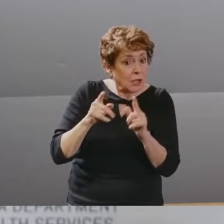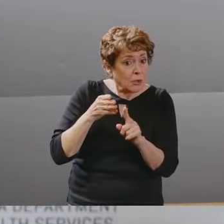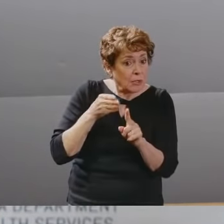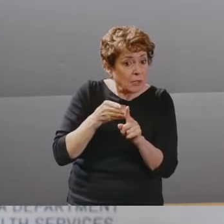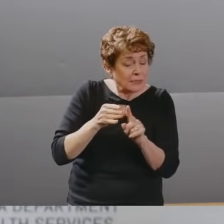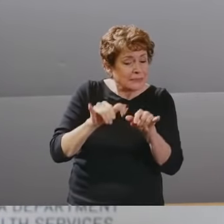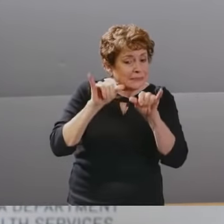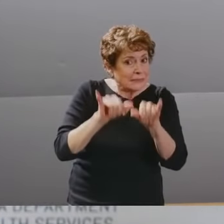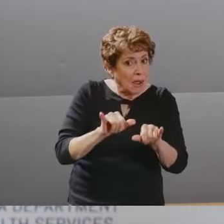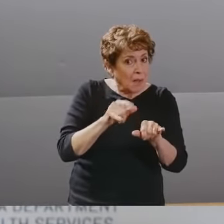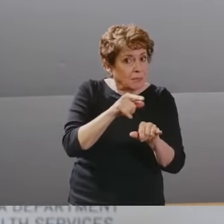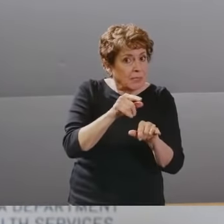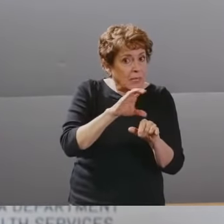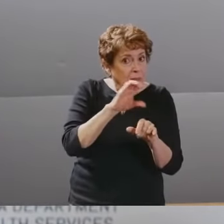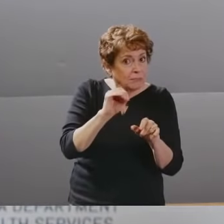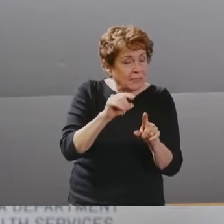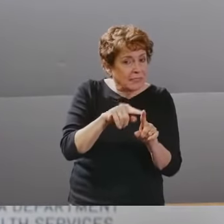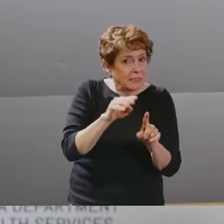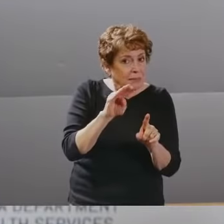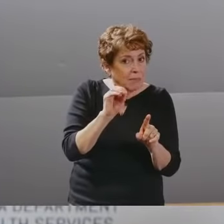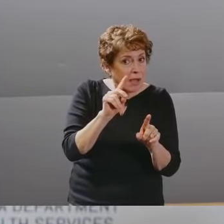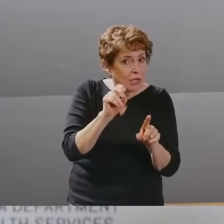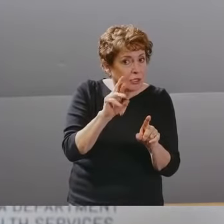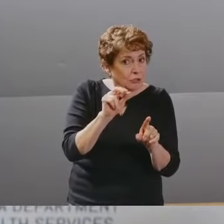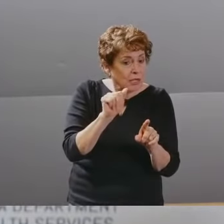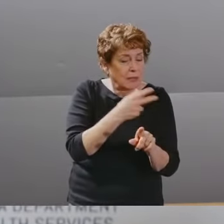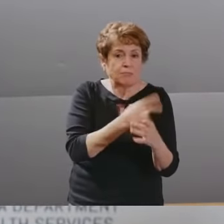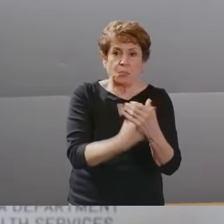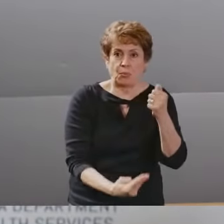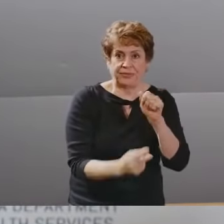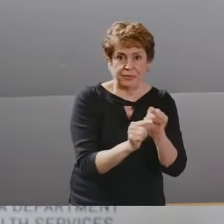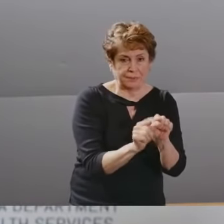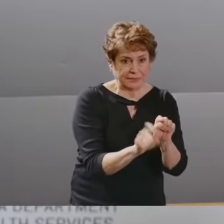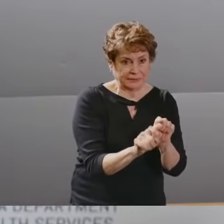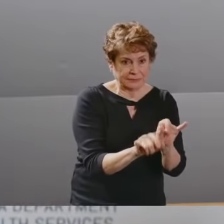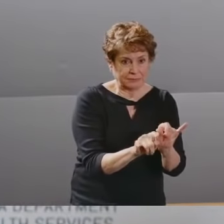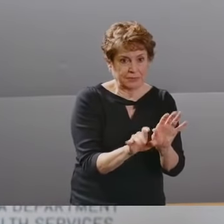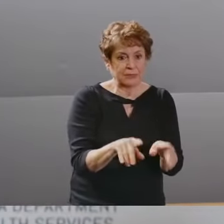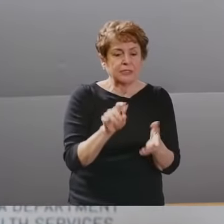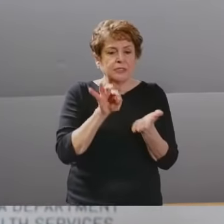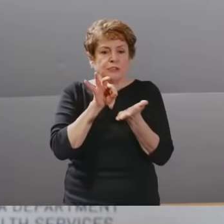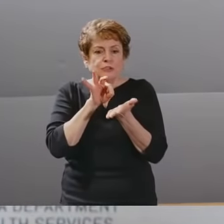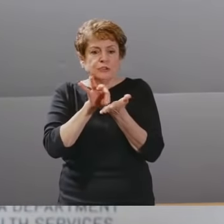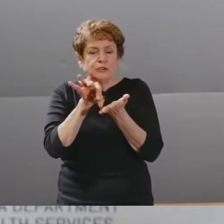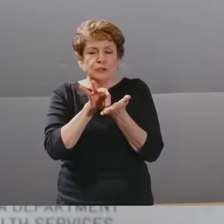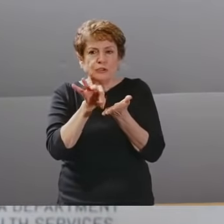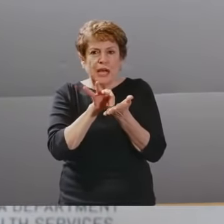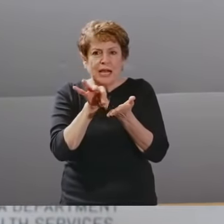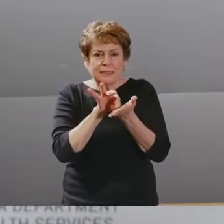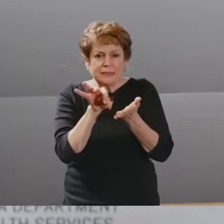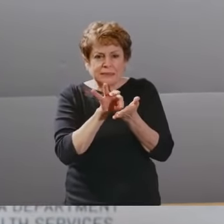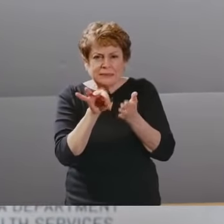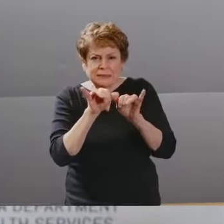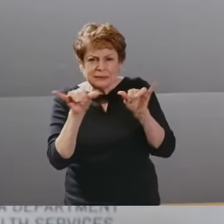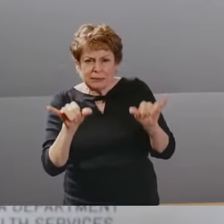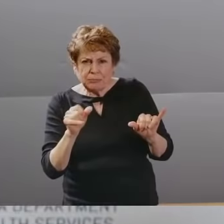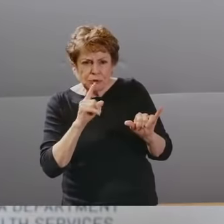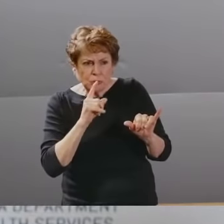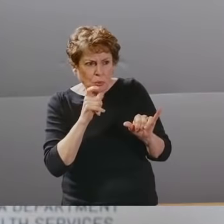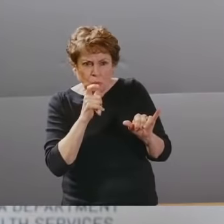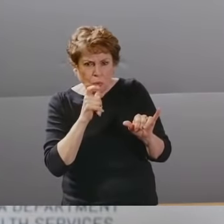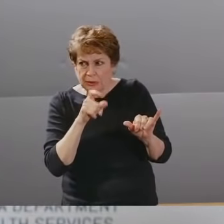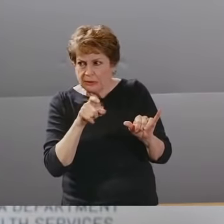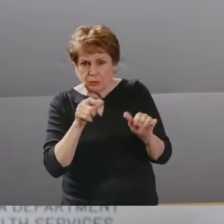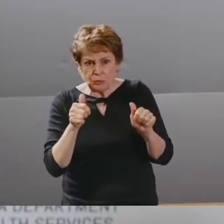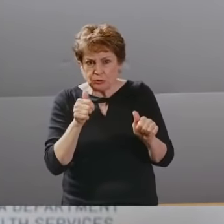dose they get in case they go to a different provider. This is something, though, that we do all the time. We manage the